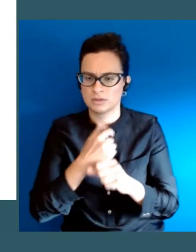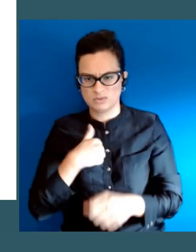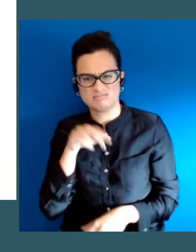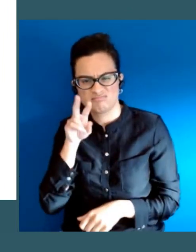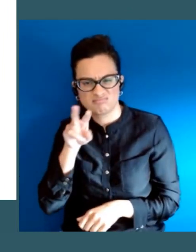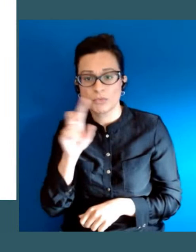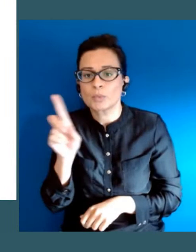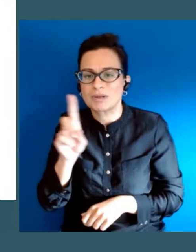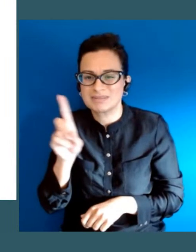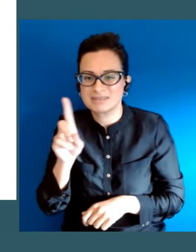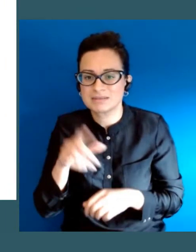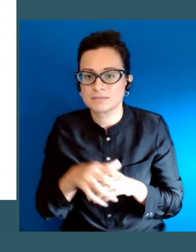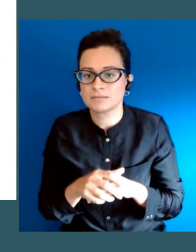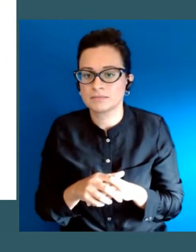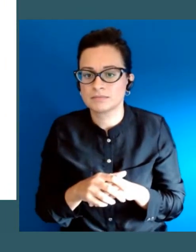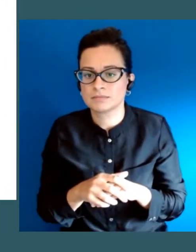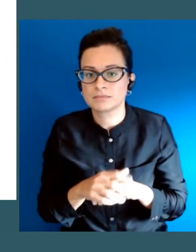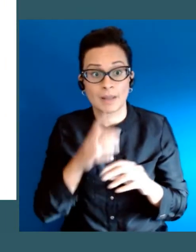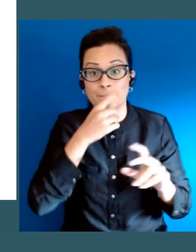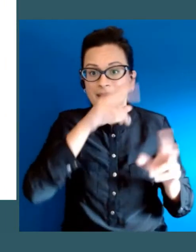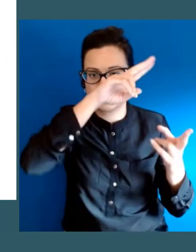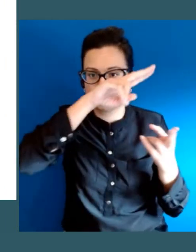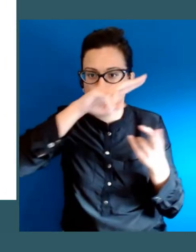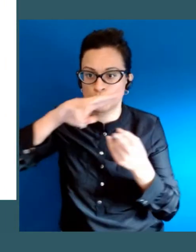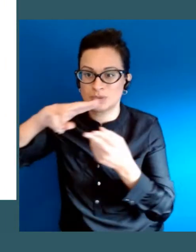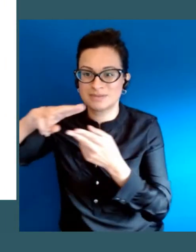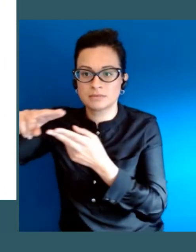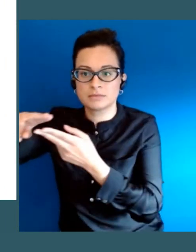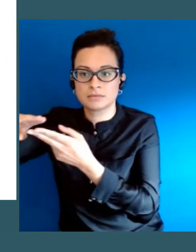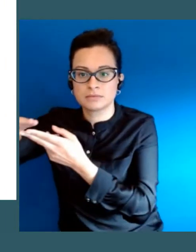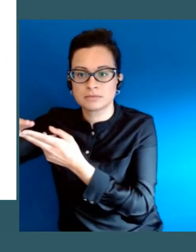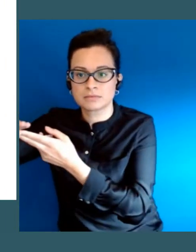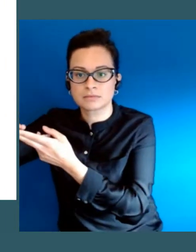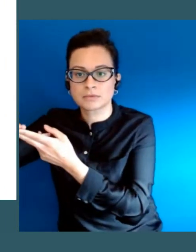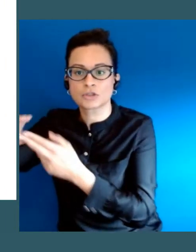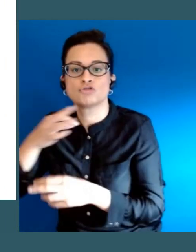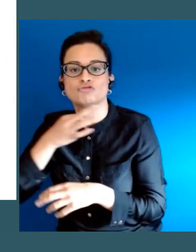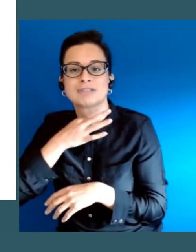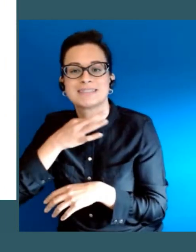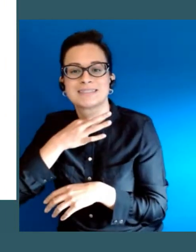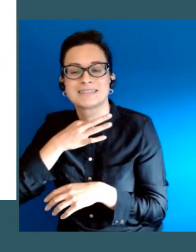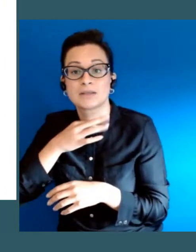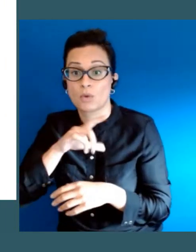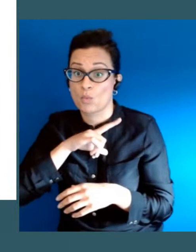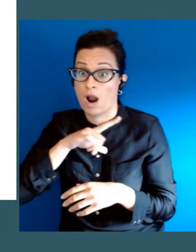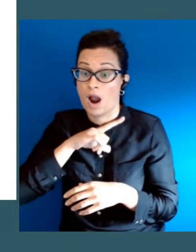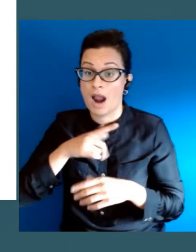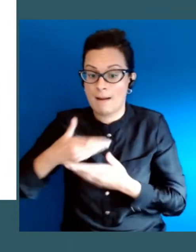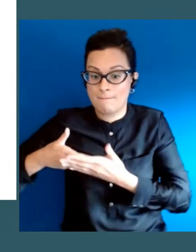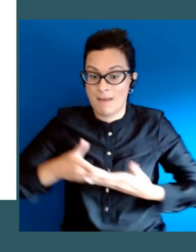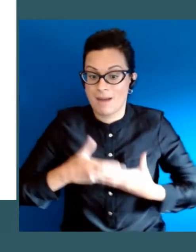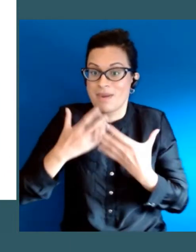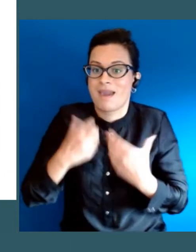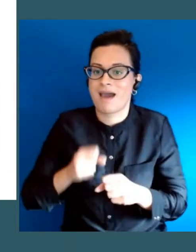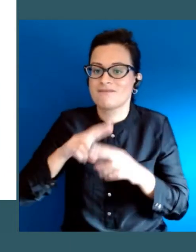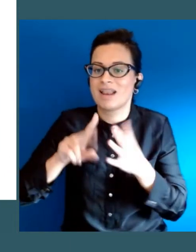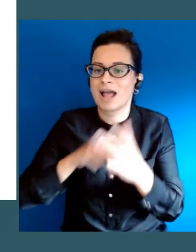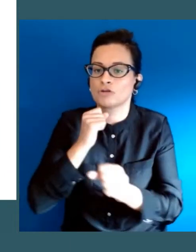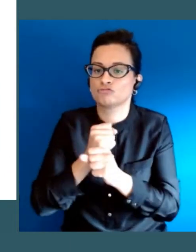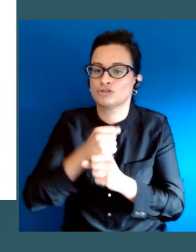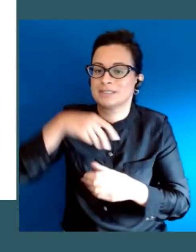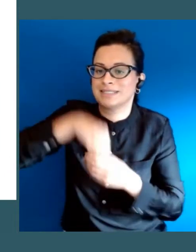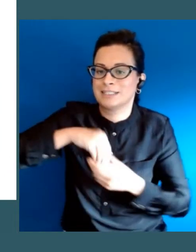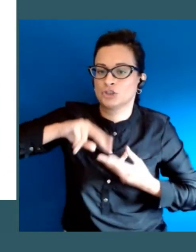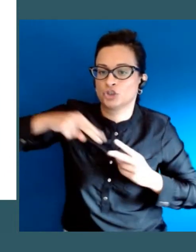is a reduction in risk in infants carrying the filaggrin gene mutation with